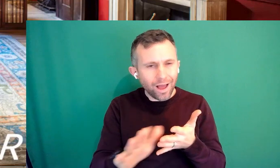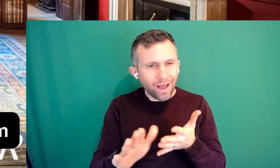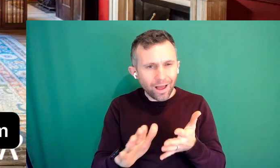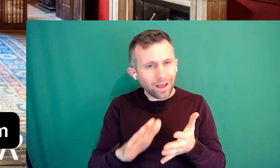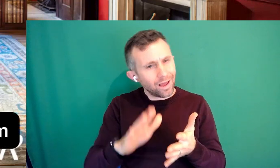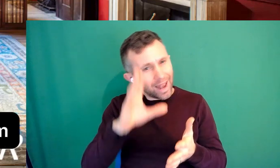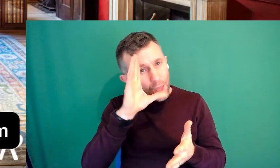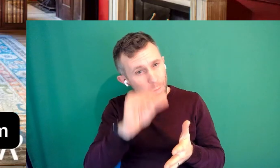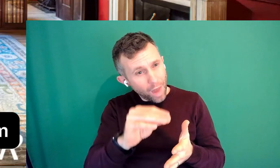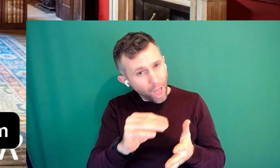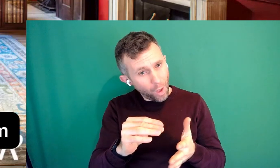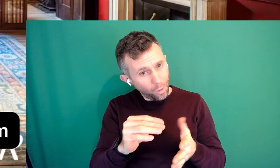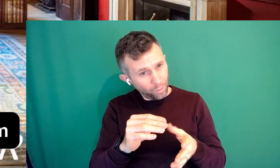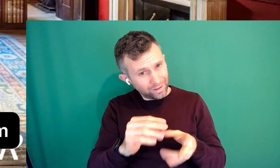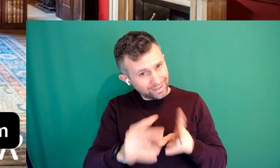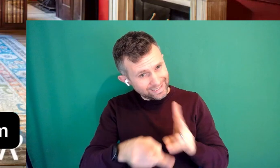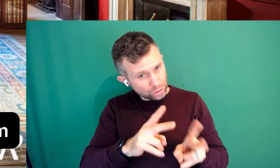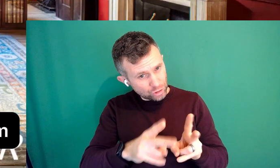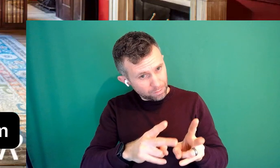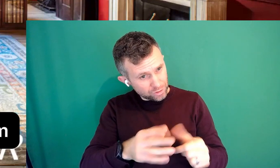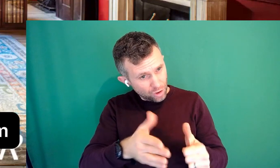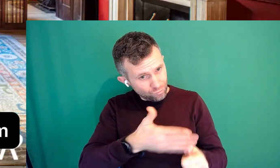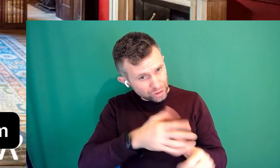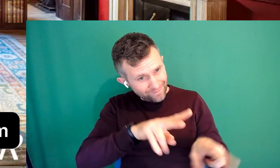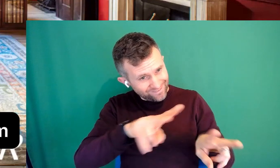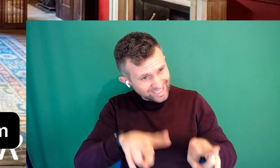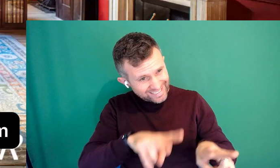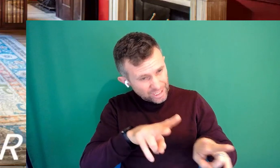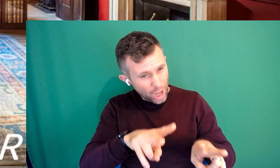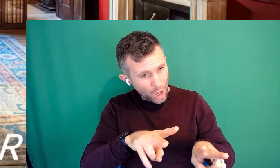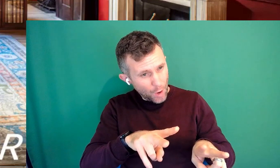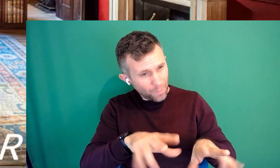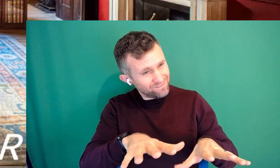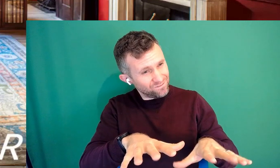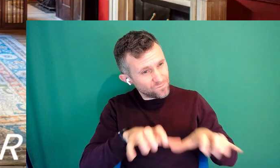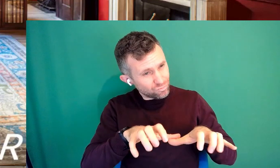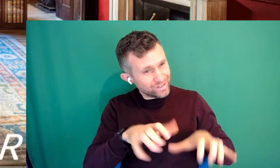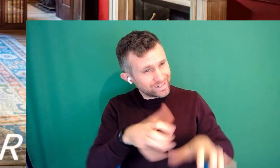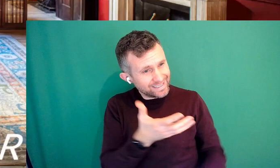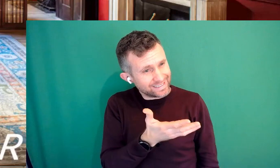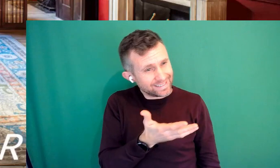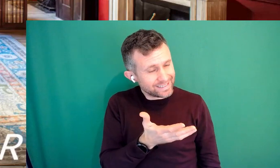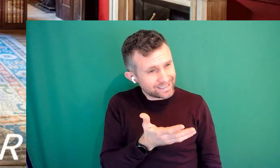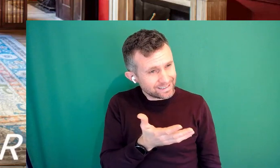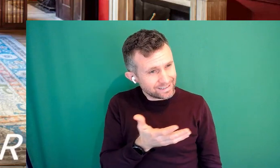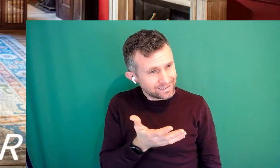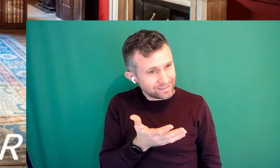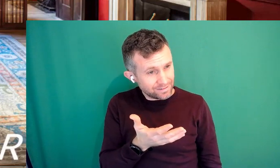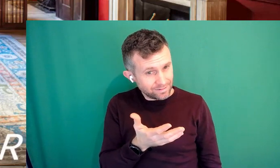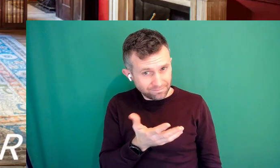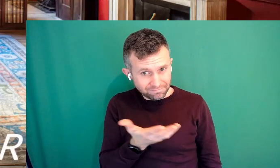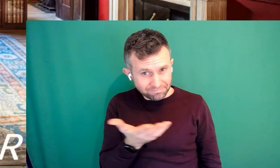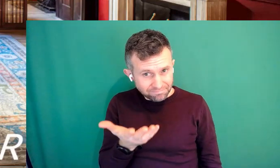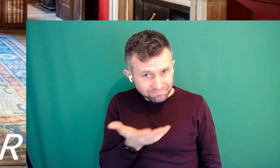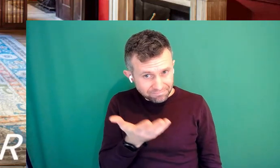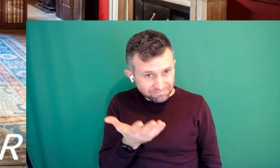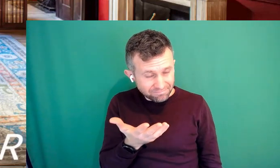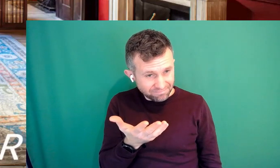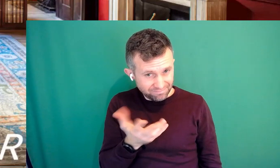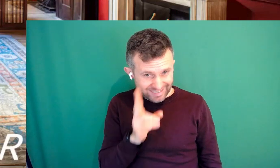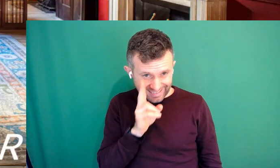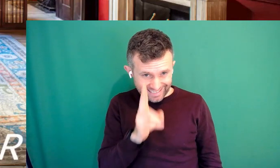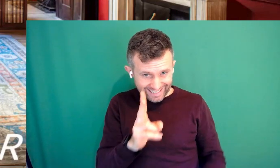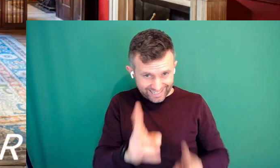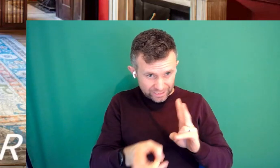So, yes, the next image shows you the dining room side of the room. The warmth of the